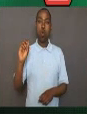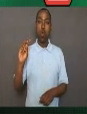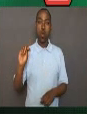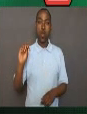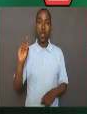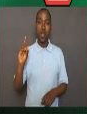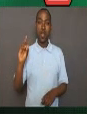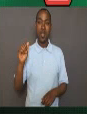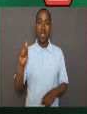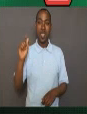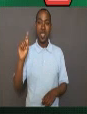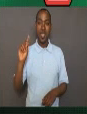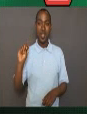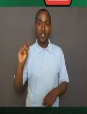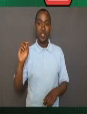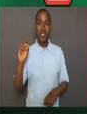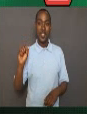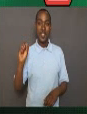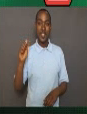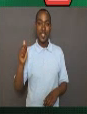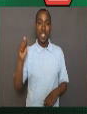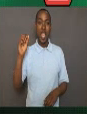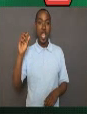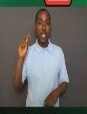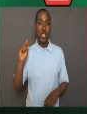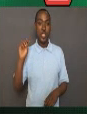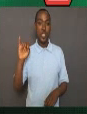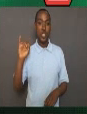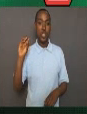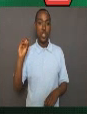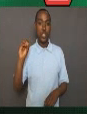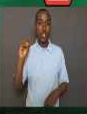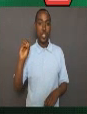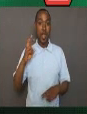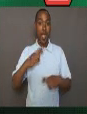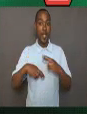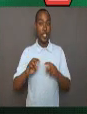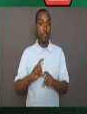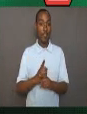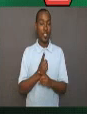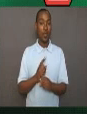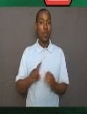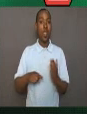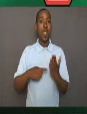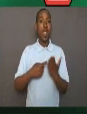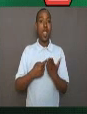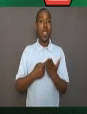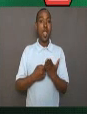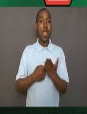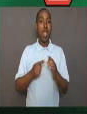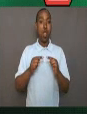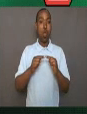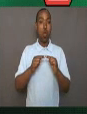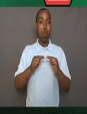During digestion, the opposite process occurs. The large